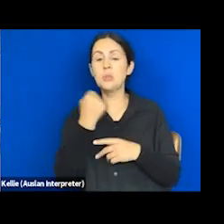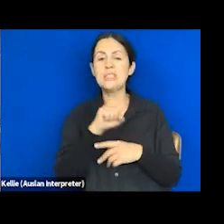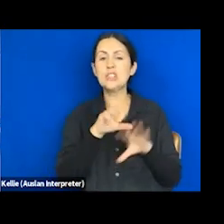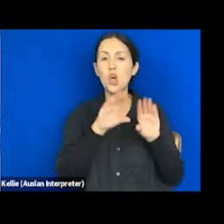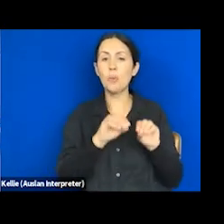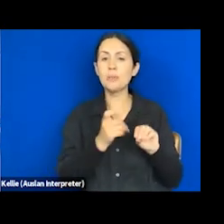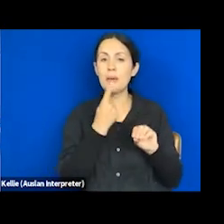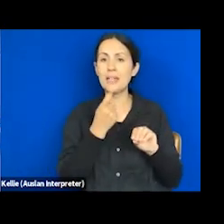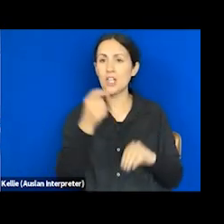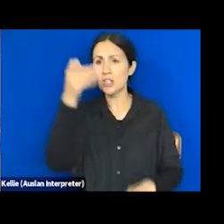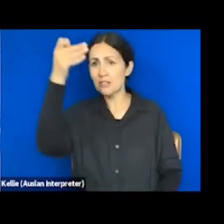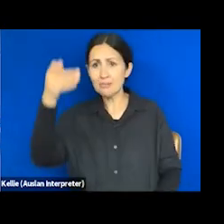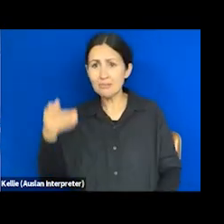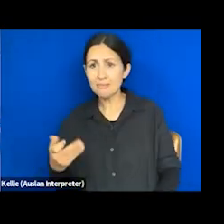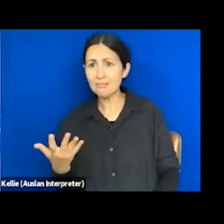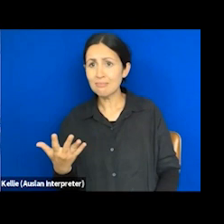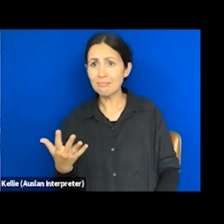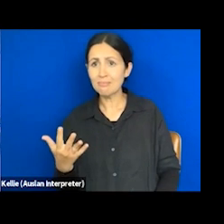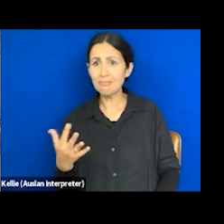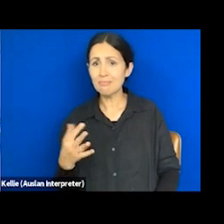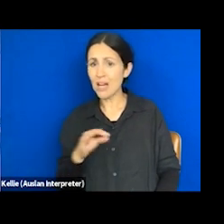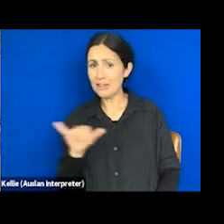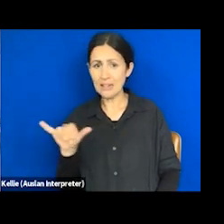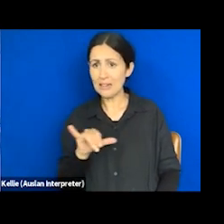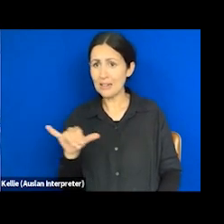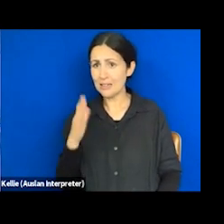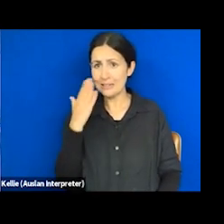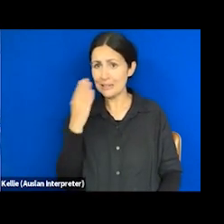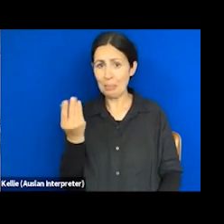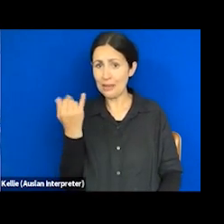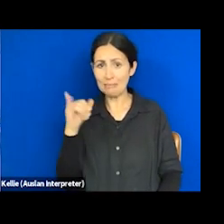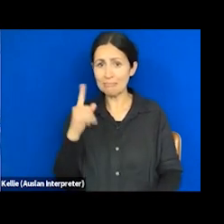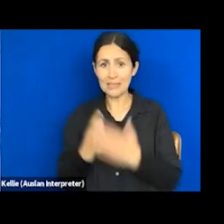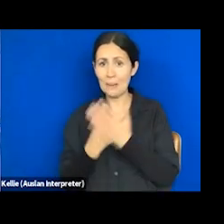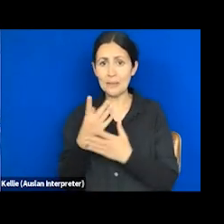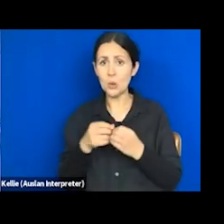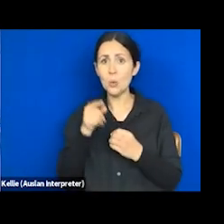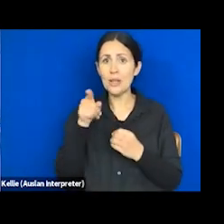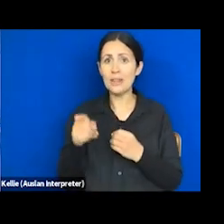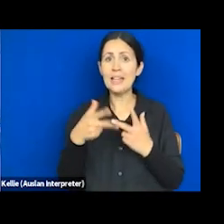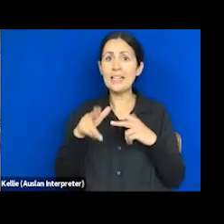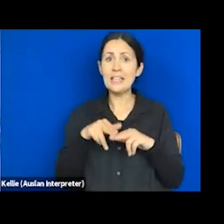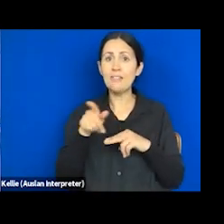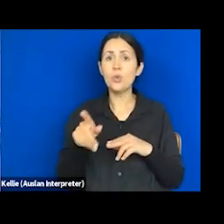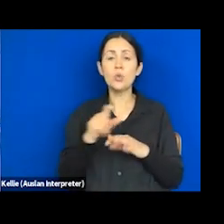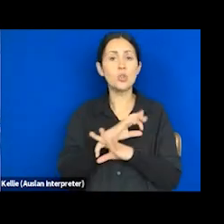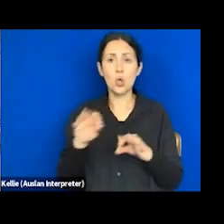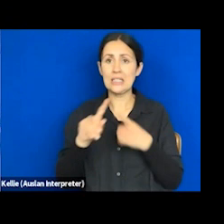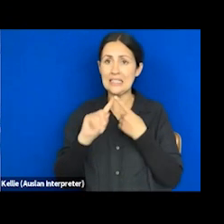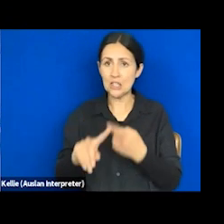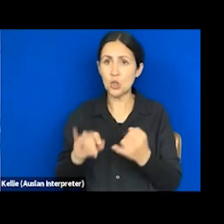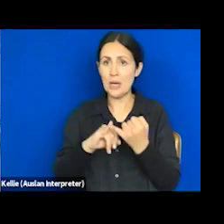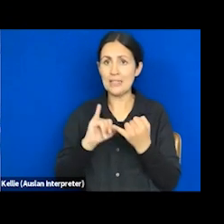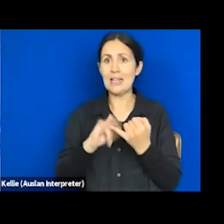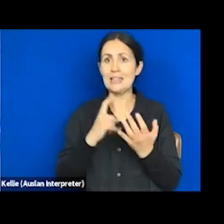nothing would have separated in favor of psilocybin. Something is going on with discontinuation. And what we find is that it